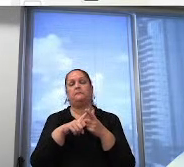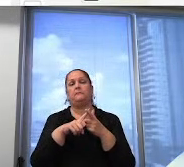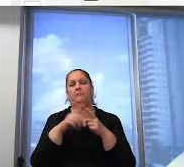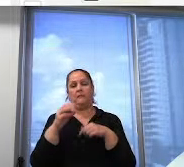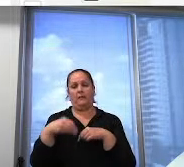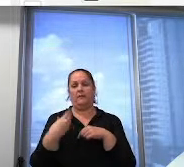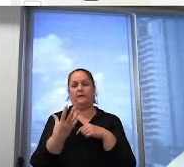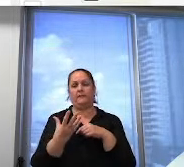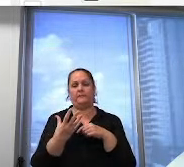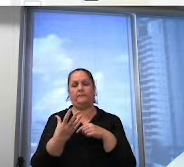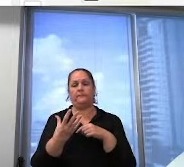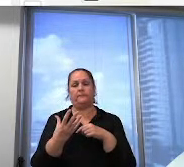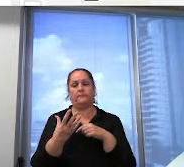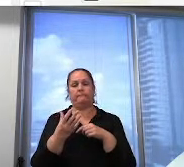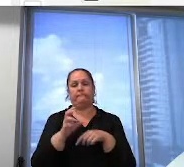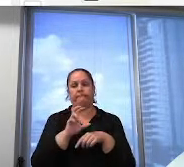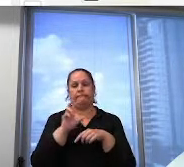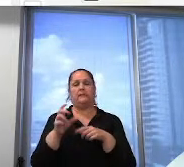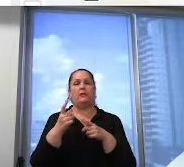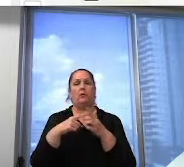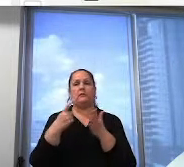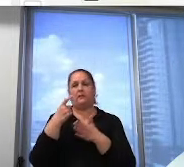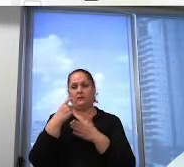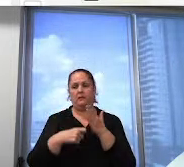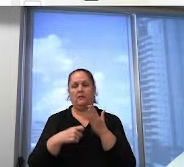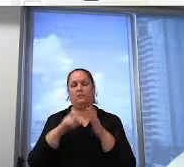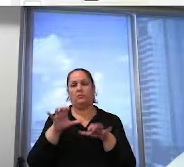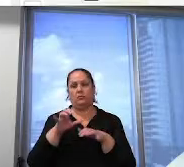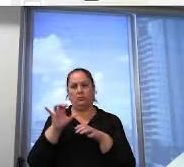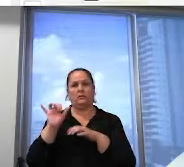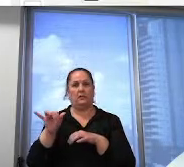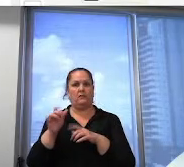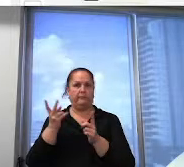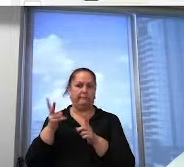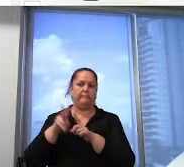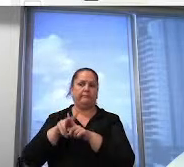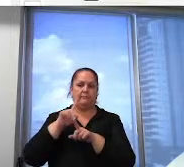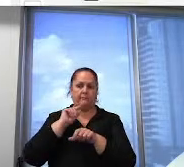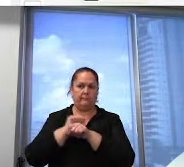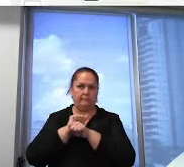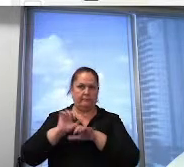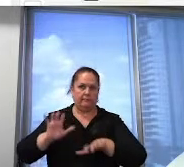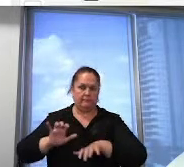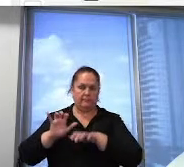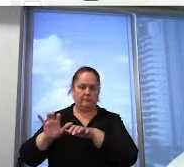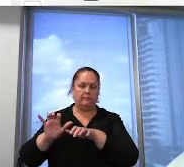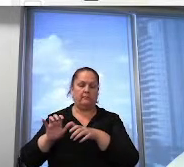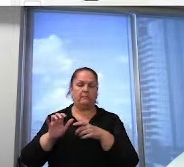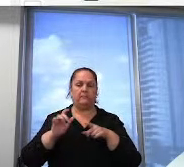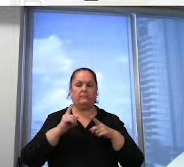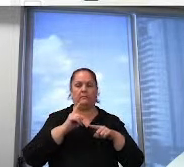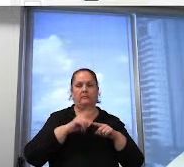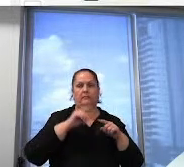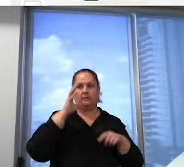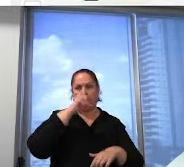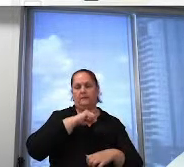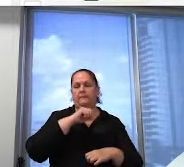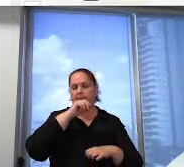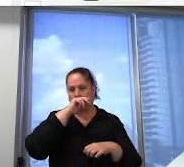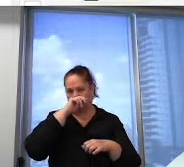actually provide and award what is going to cost to be able to do that execution based on what we have originally